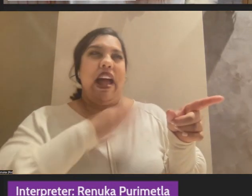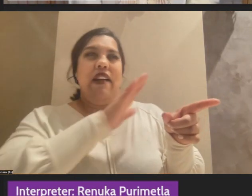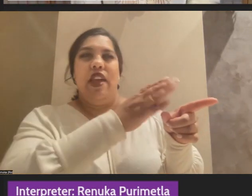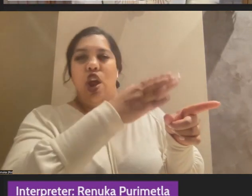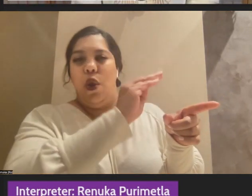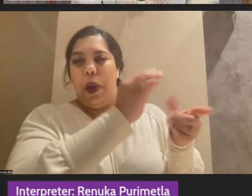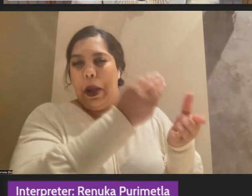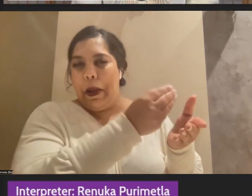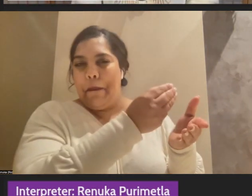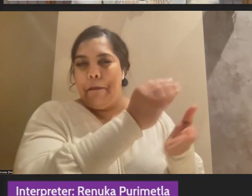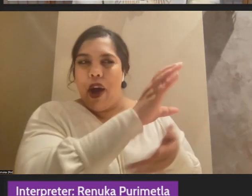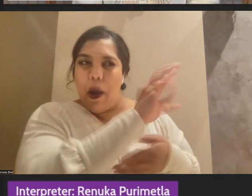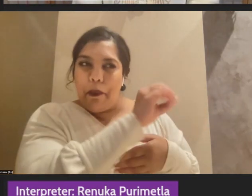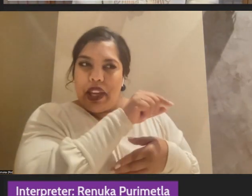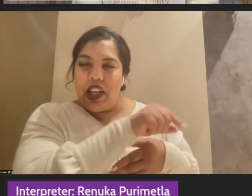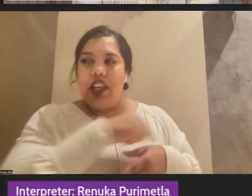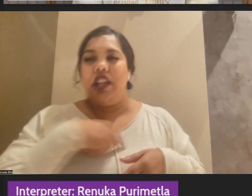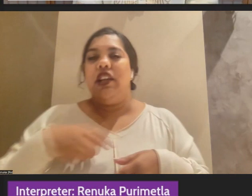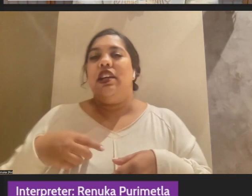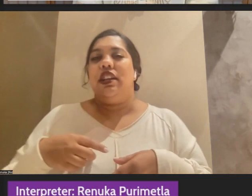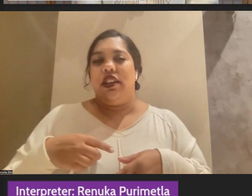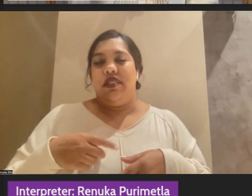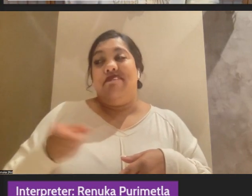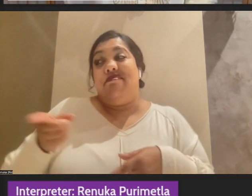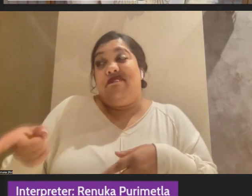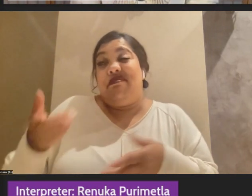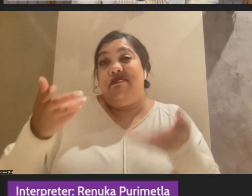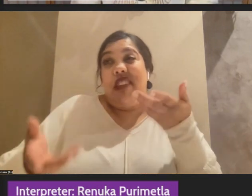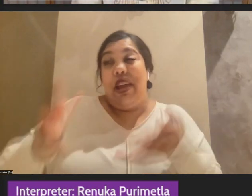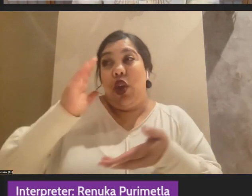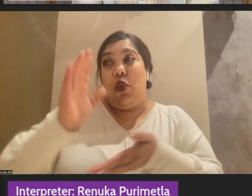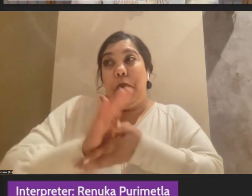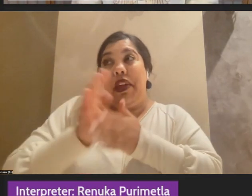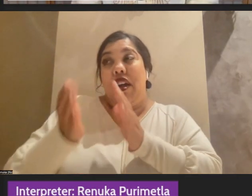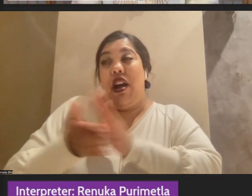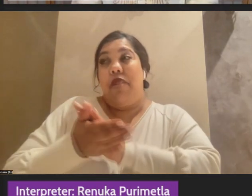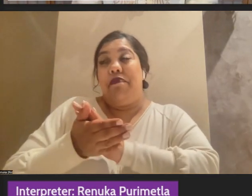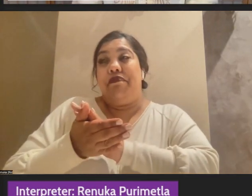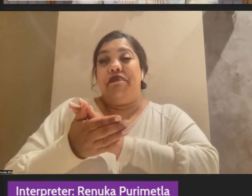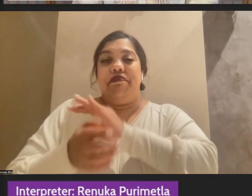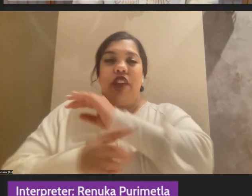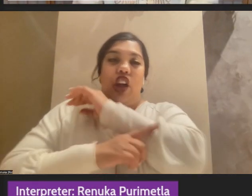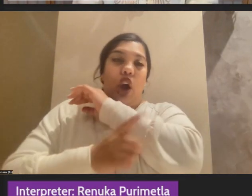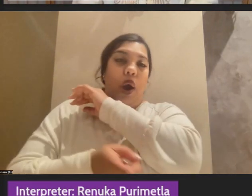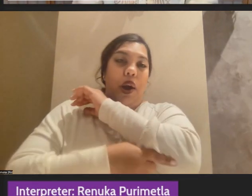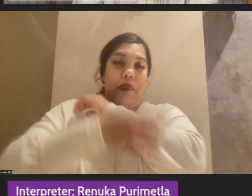They're probably going to, they're going to have to be a garbage man or something. I've heard many a